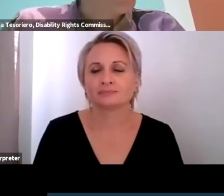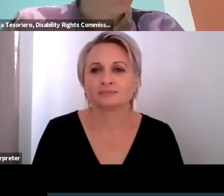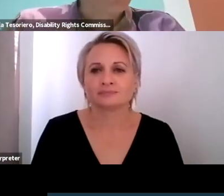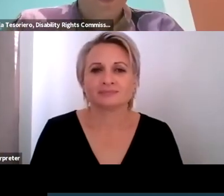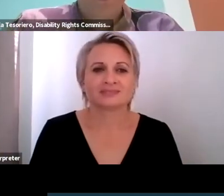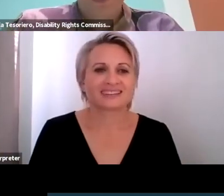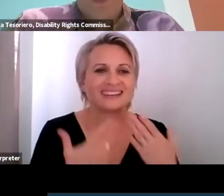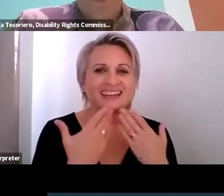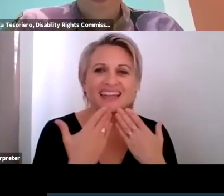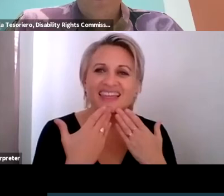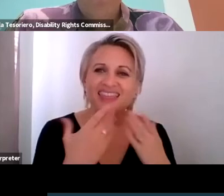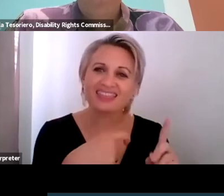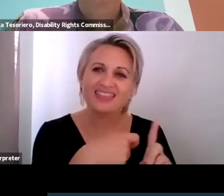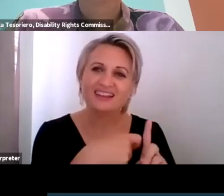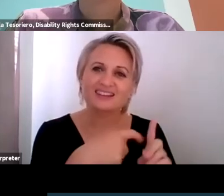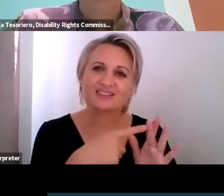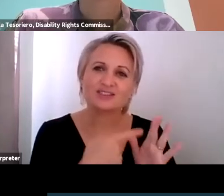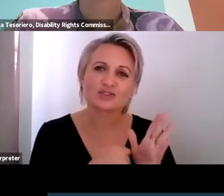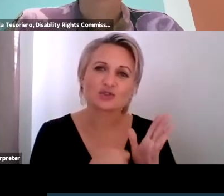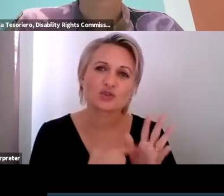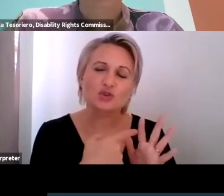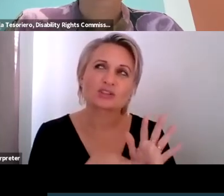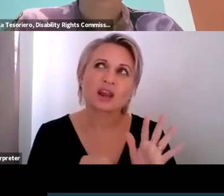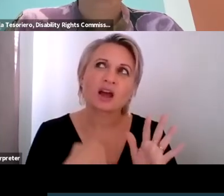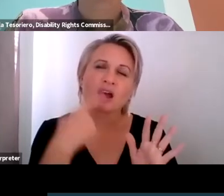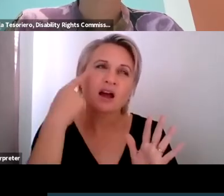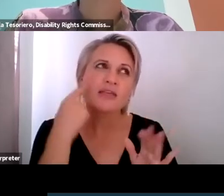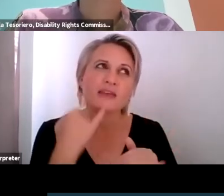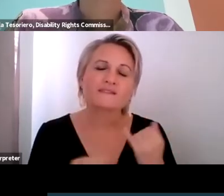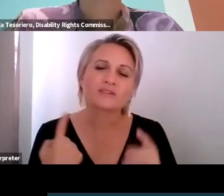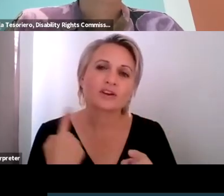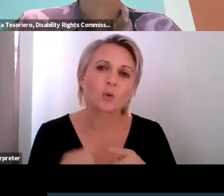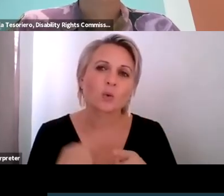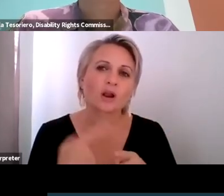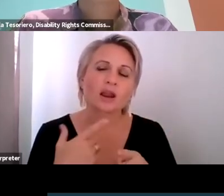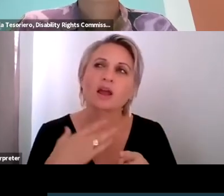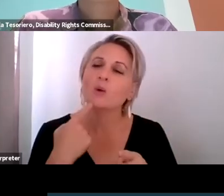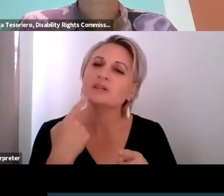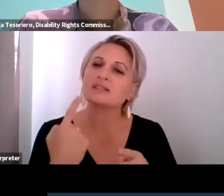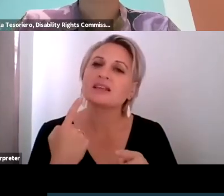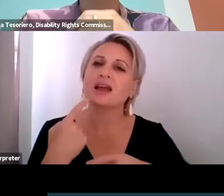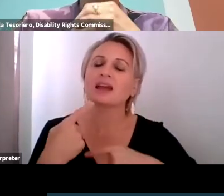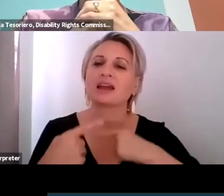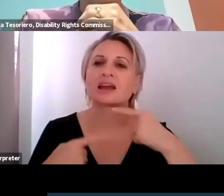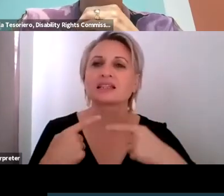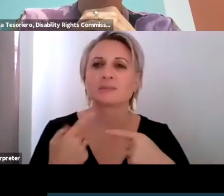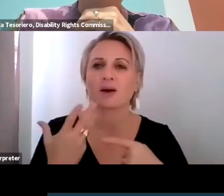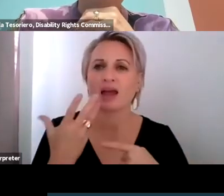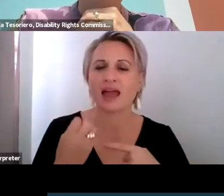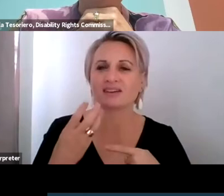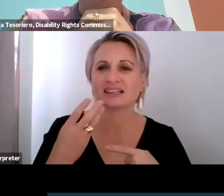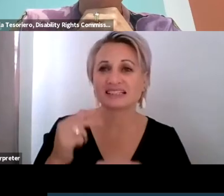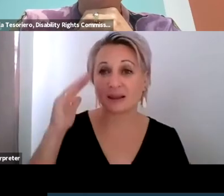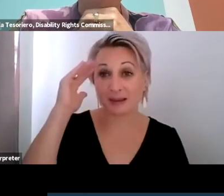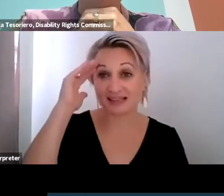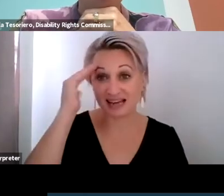Thanks, Kirsten. I think just, you know, very quickly, it is about having some deliberate aims